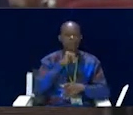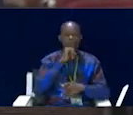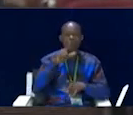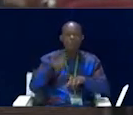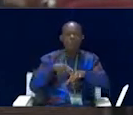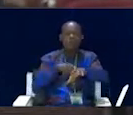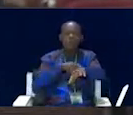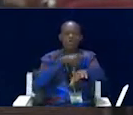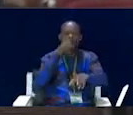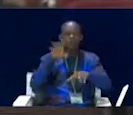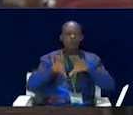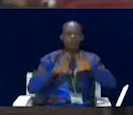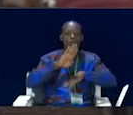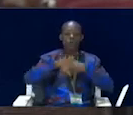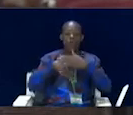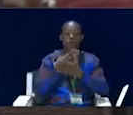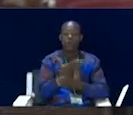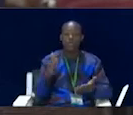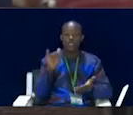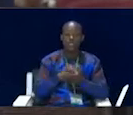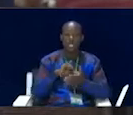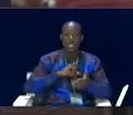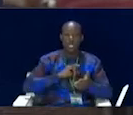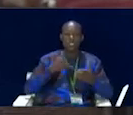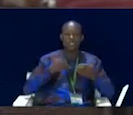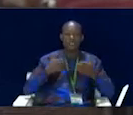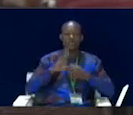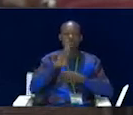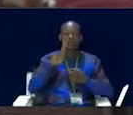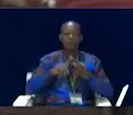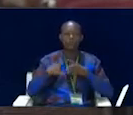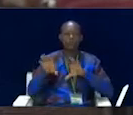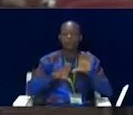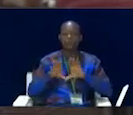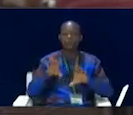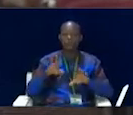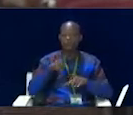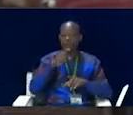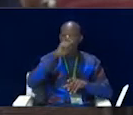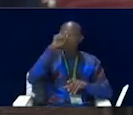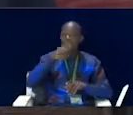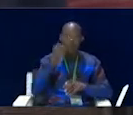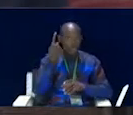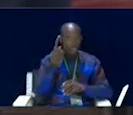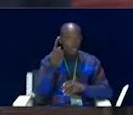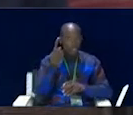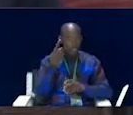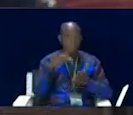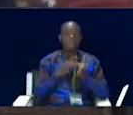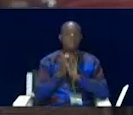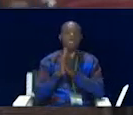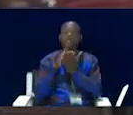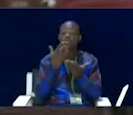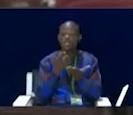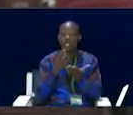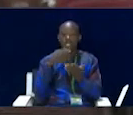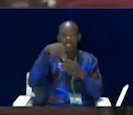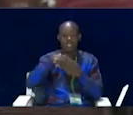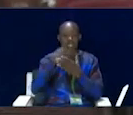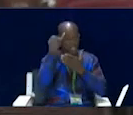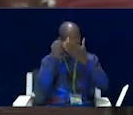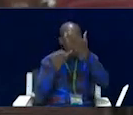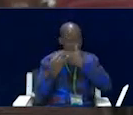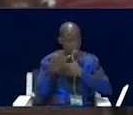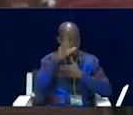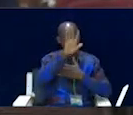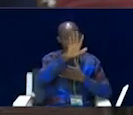Now, we must understand, the Bible says, in Isaiah 59 verse 1. I